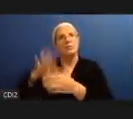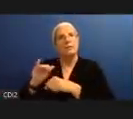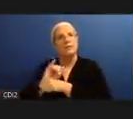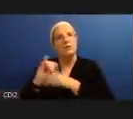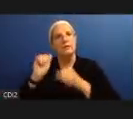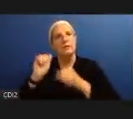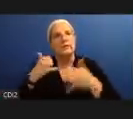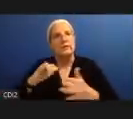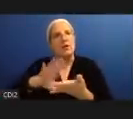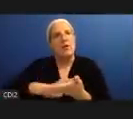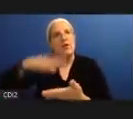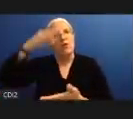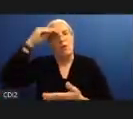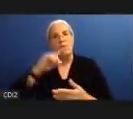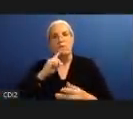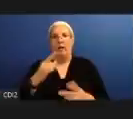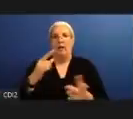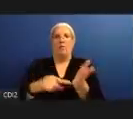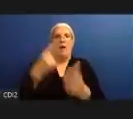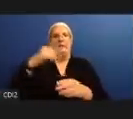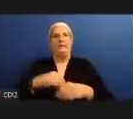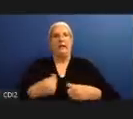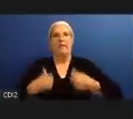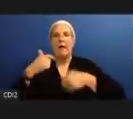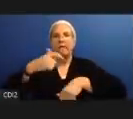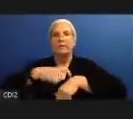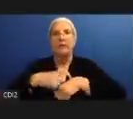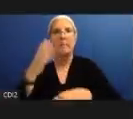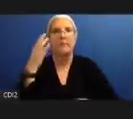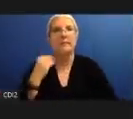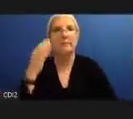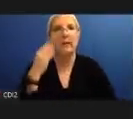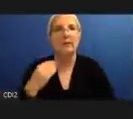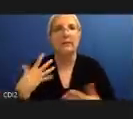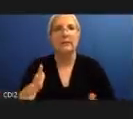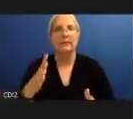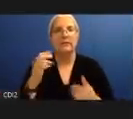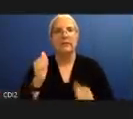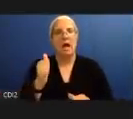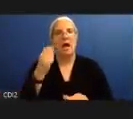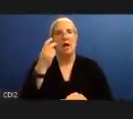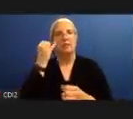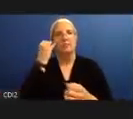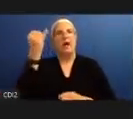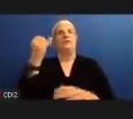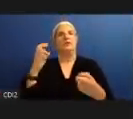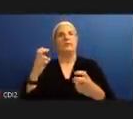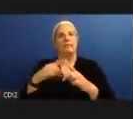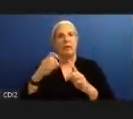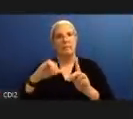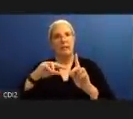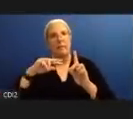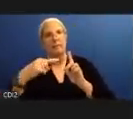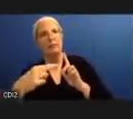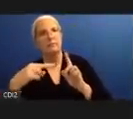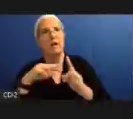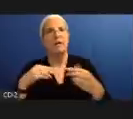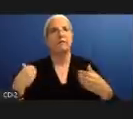truly a once in a lifetime opportunity, I would imagine, from that perspective. It's better than in-class learning.